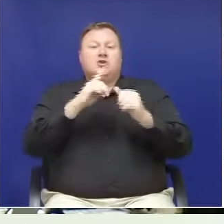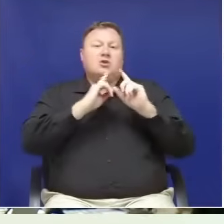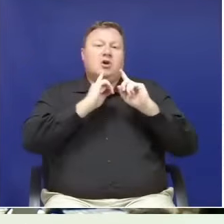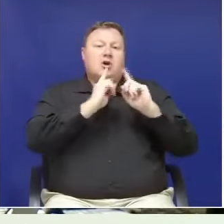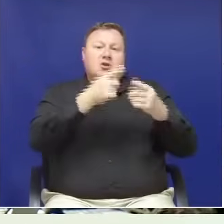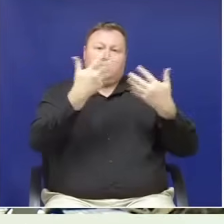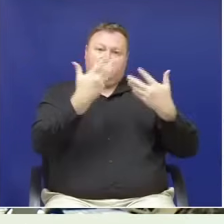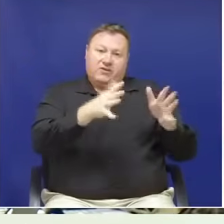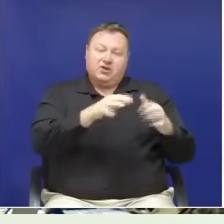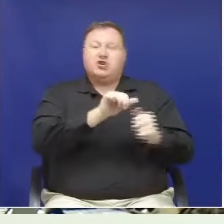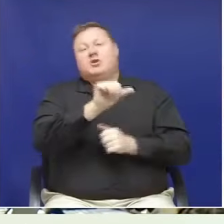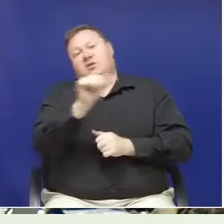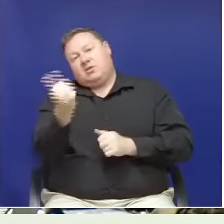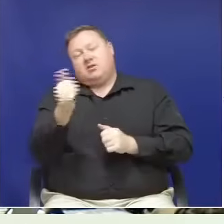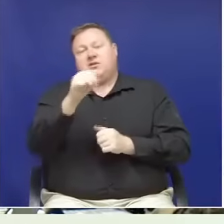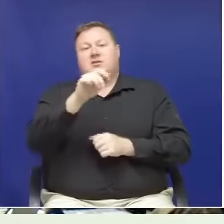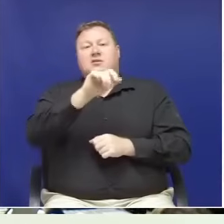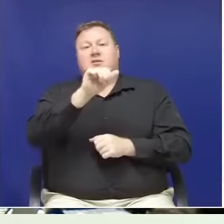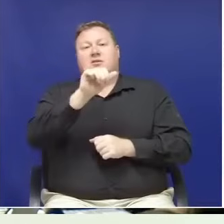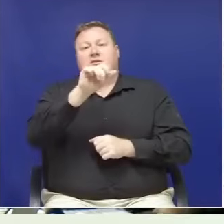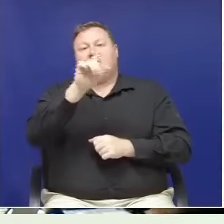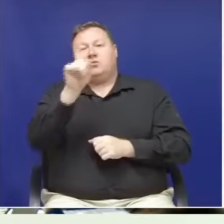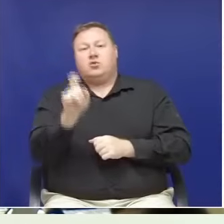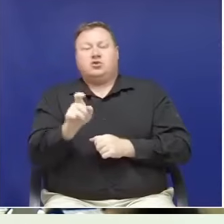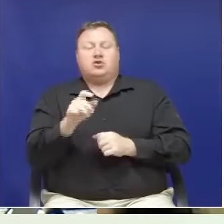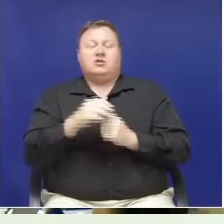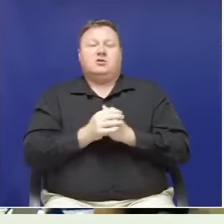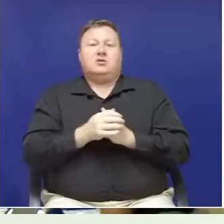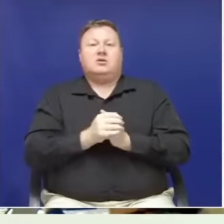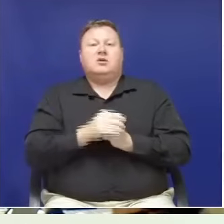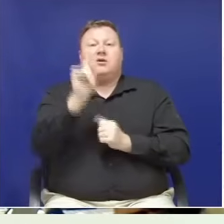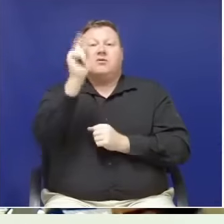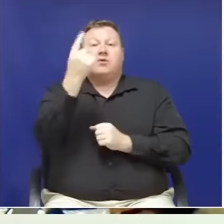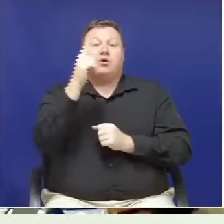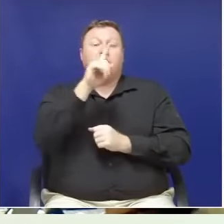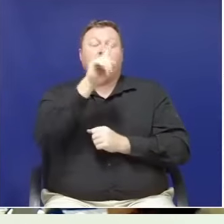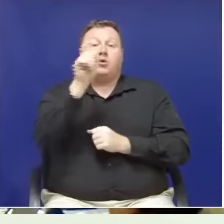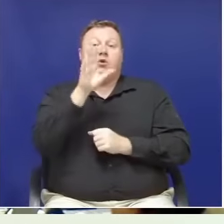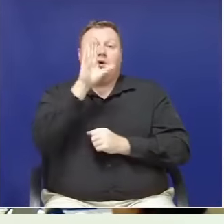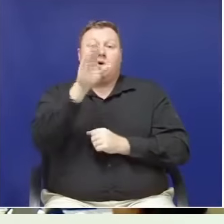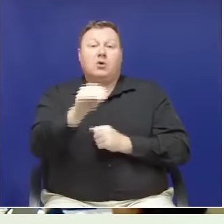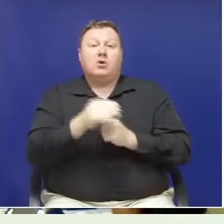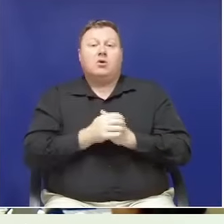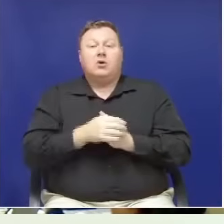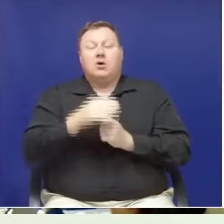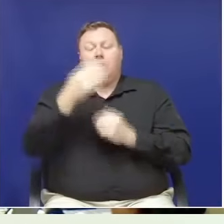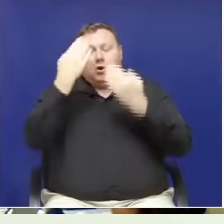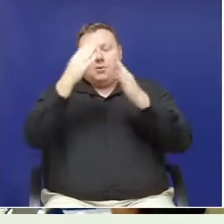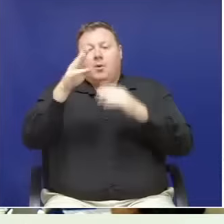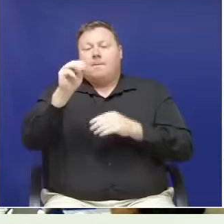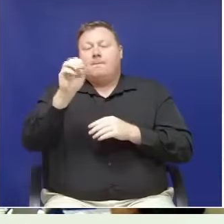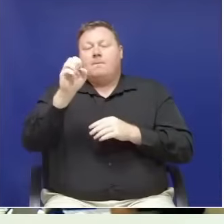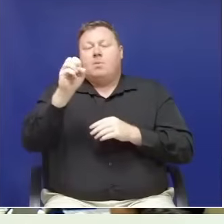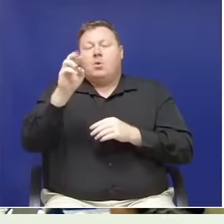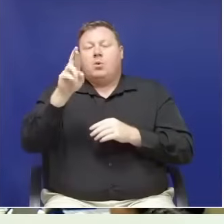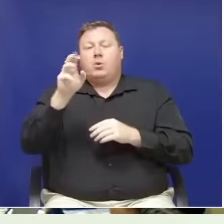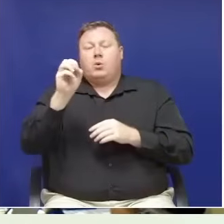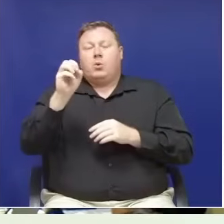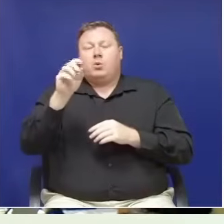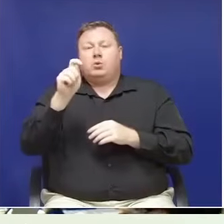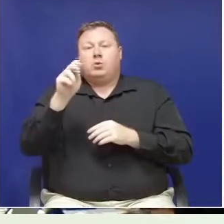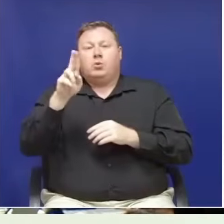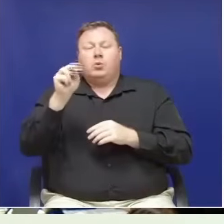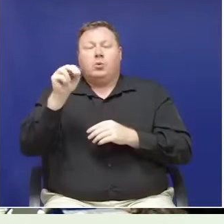question paper. The first question has been asked by the Honourable Nolotungu to the Minister of